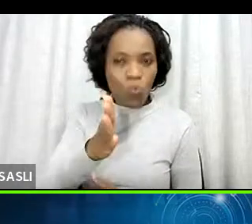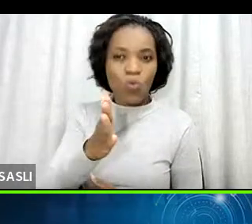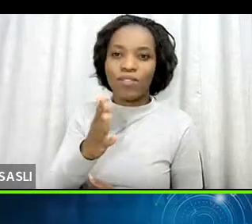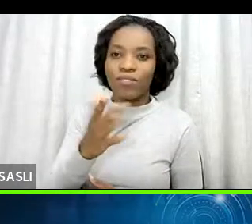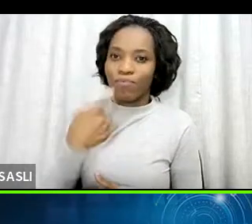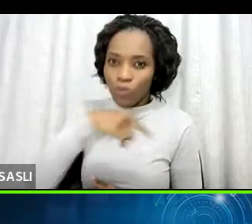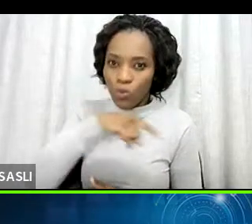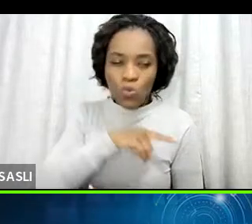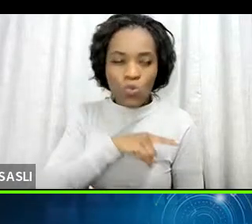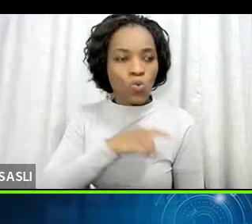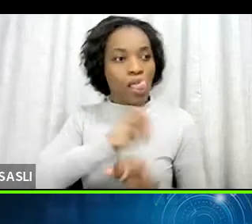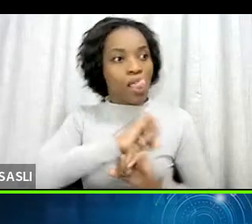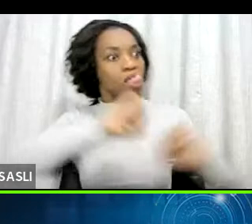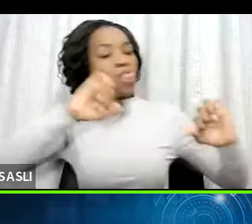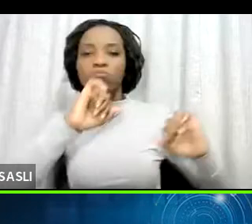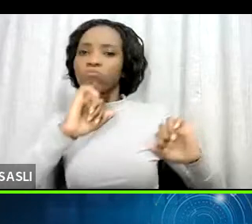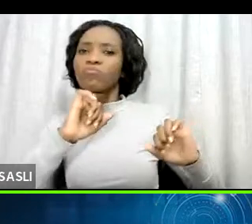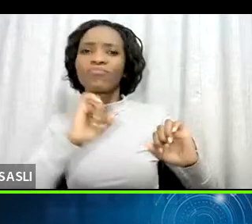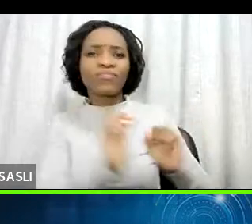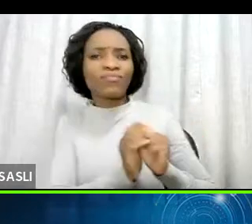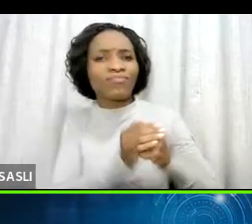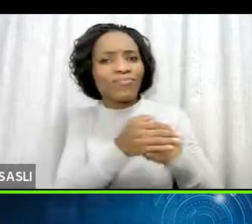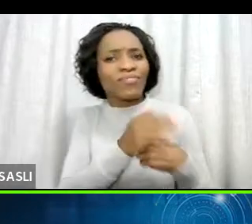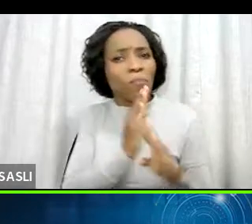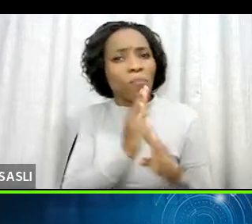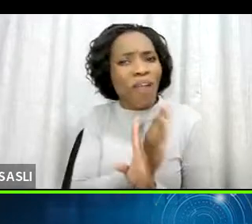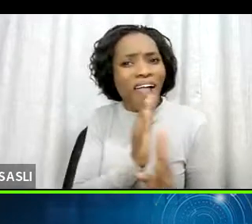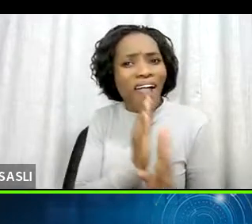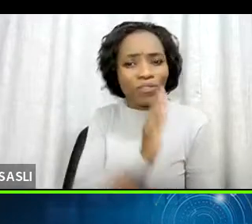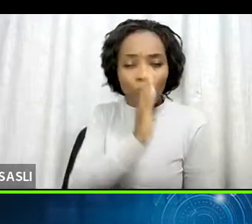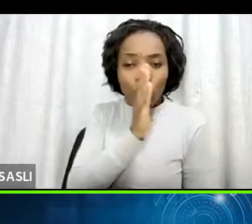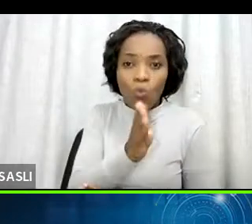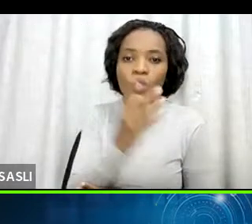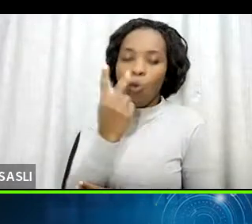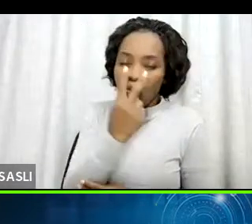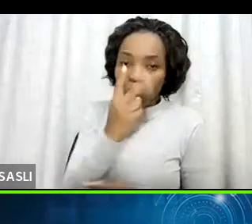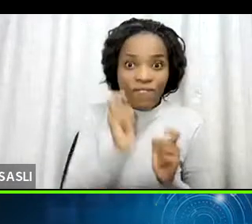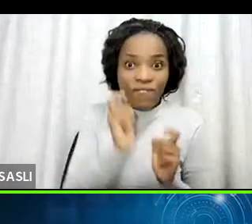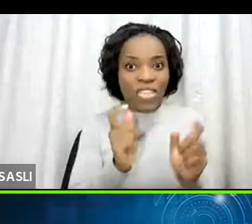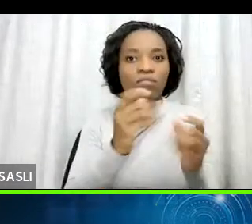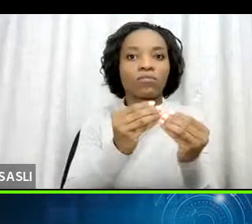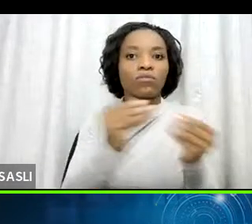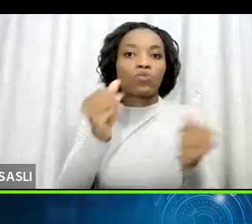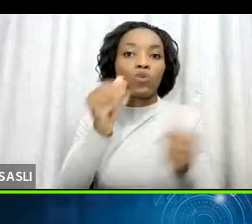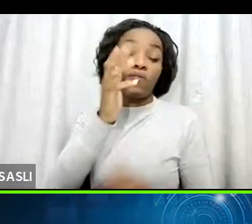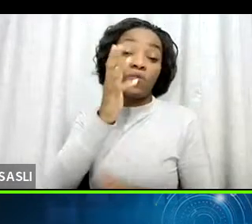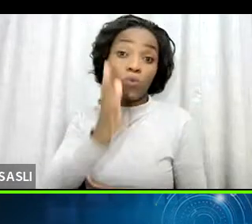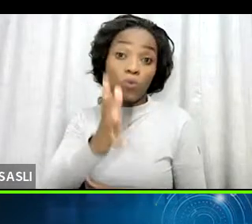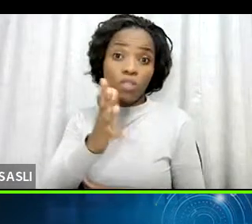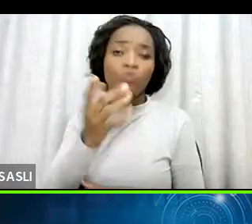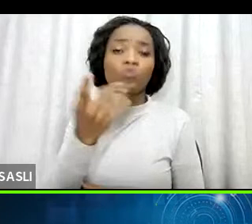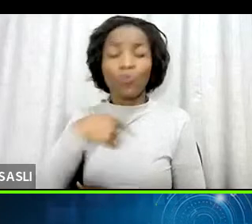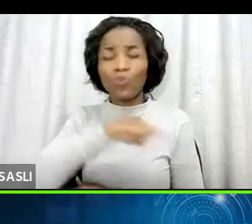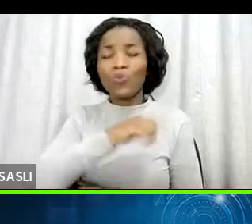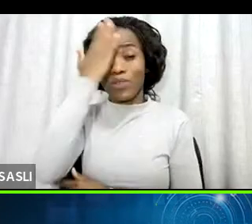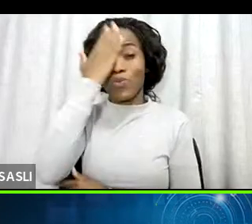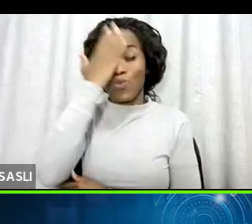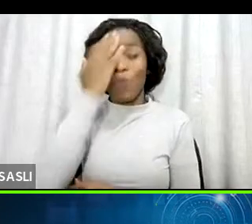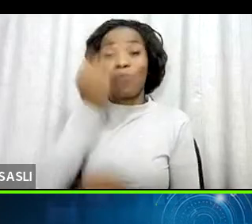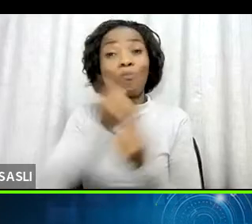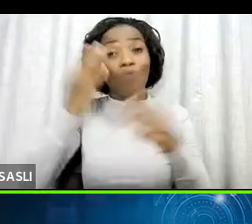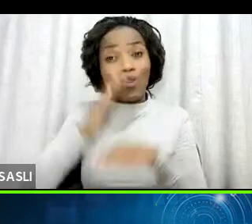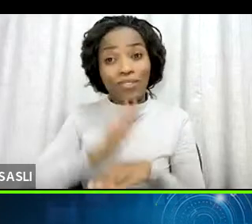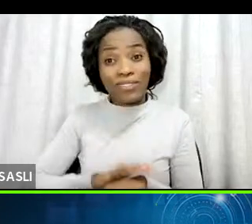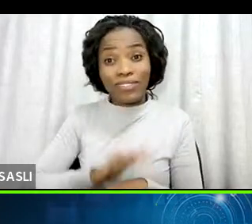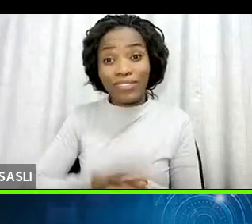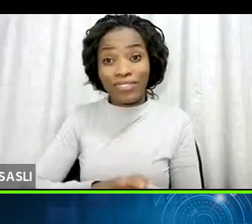and we will treat this with the speed that is required. We acknowledge the fact that in most instances, one